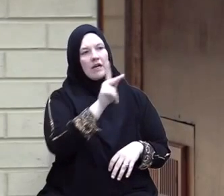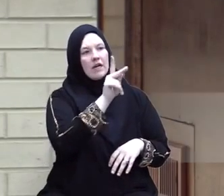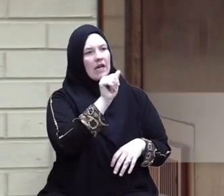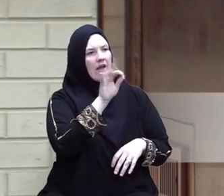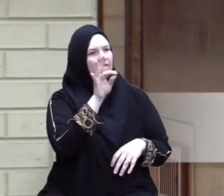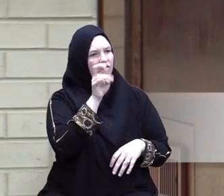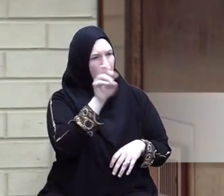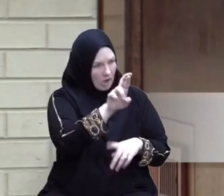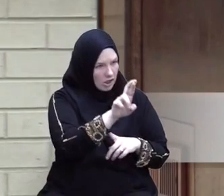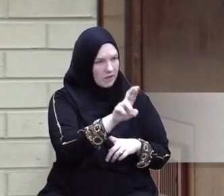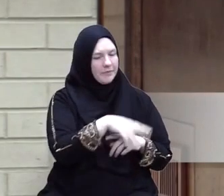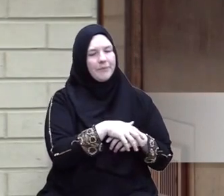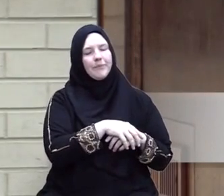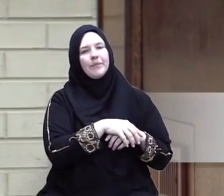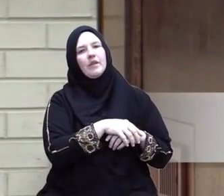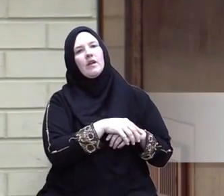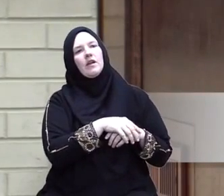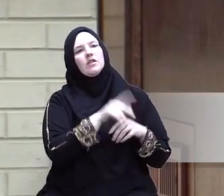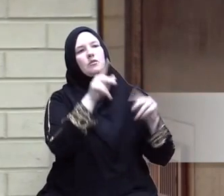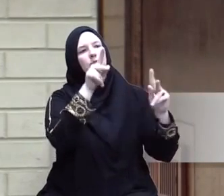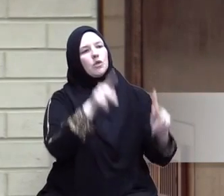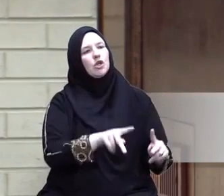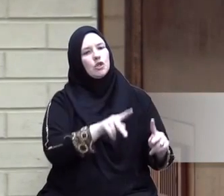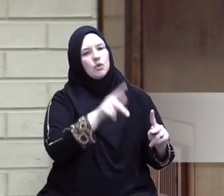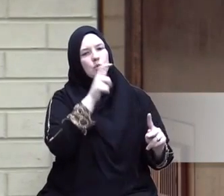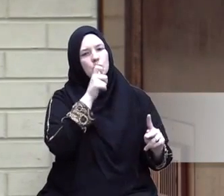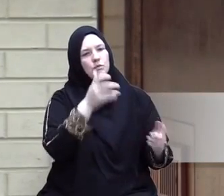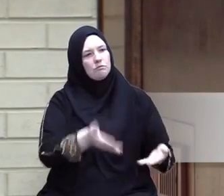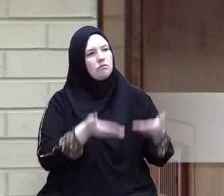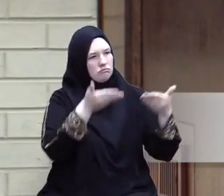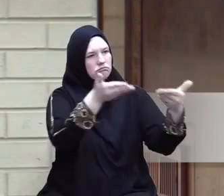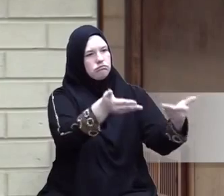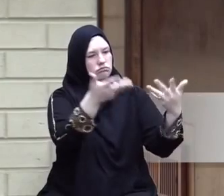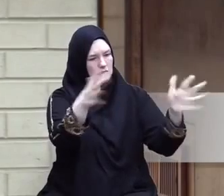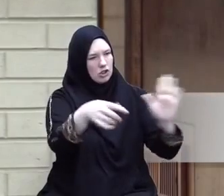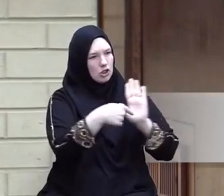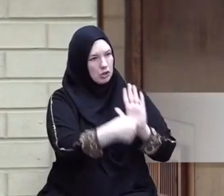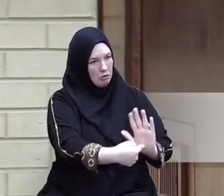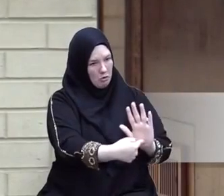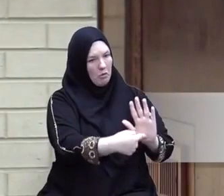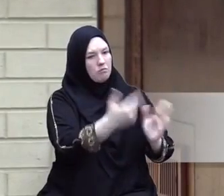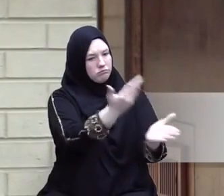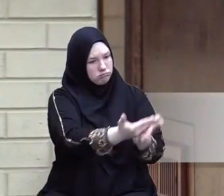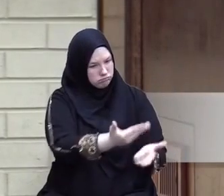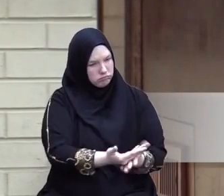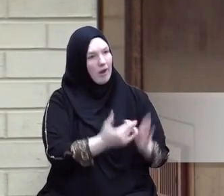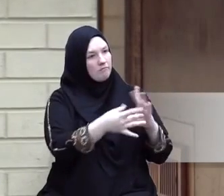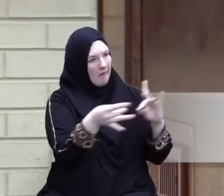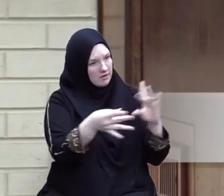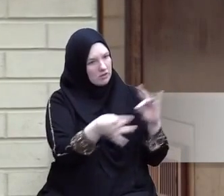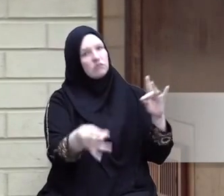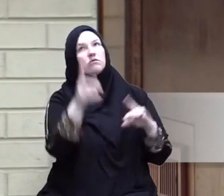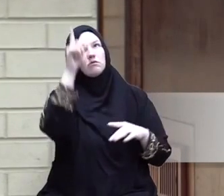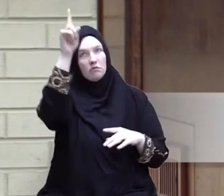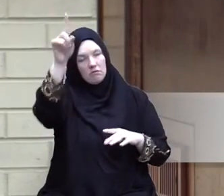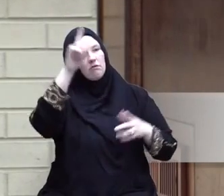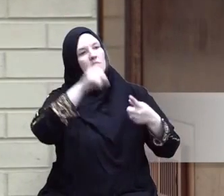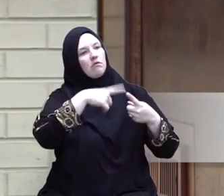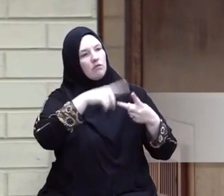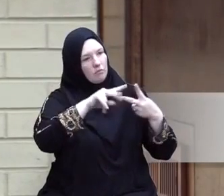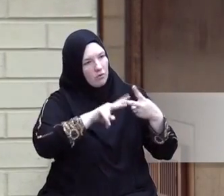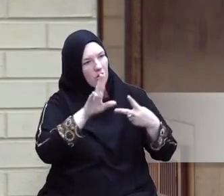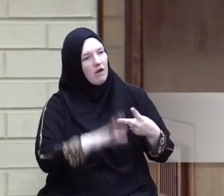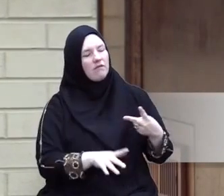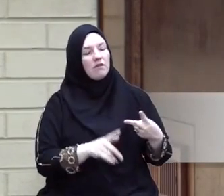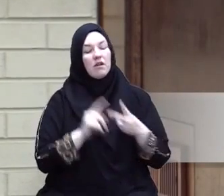kafir is someone who has been presented with the message and given an opportunity to choose, and